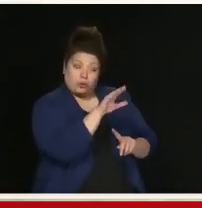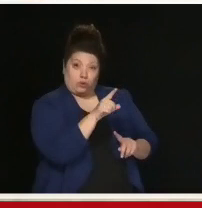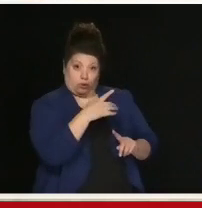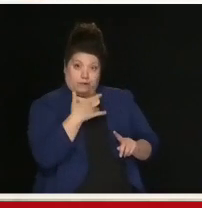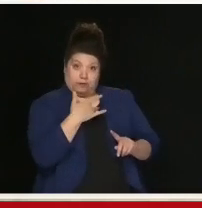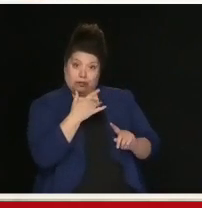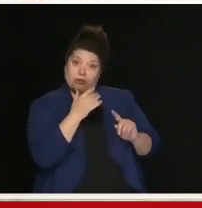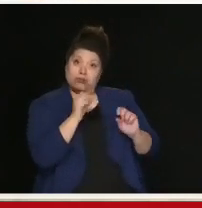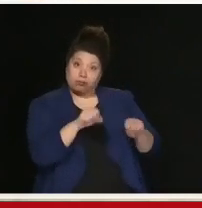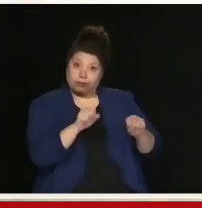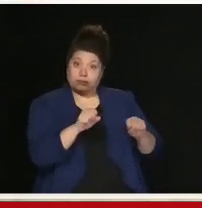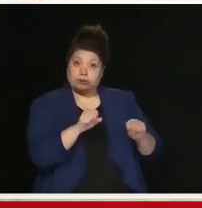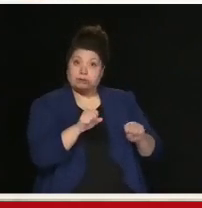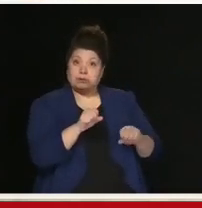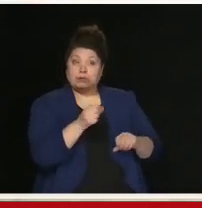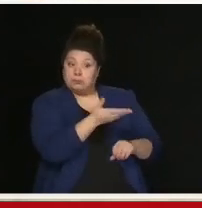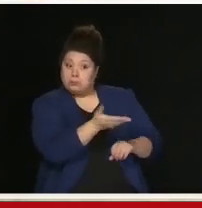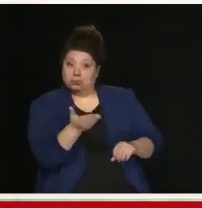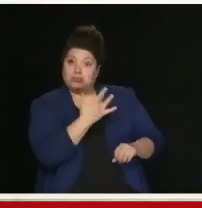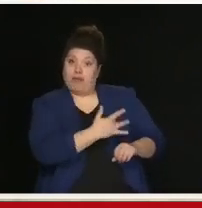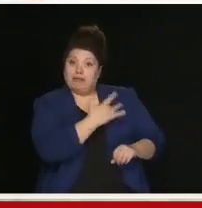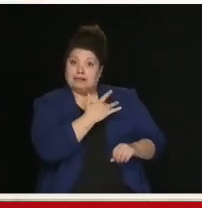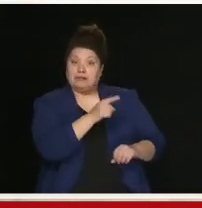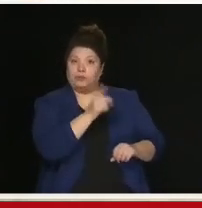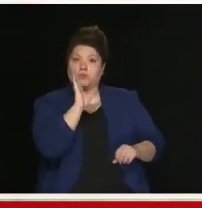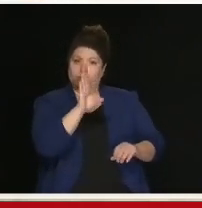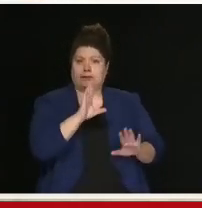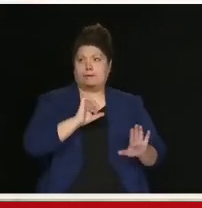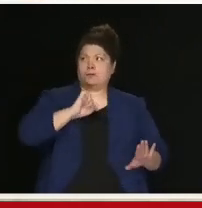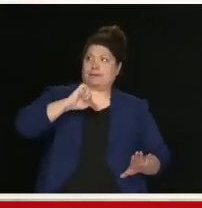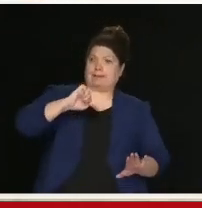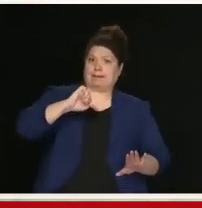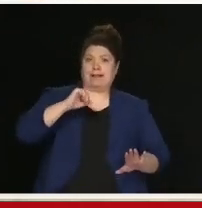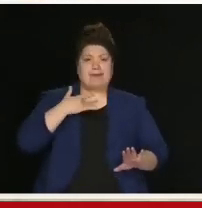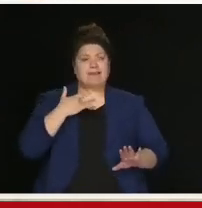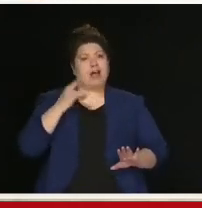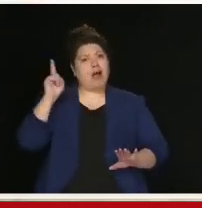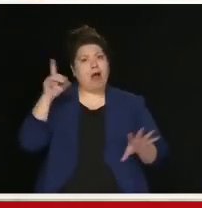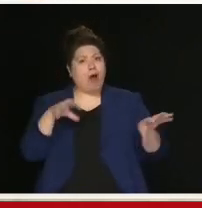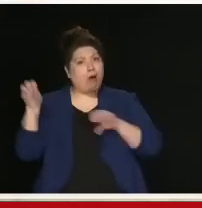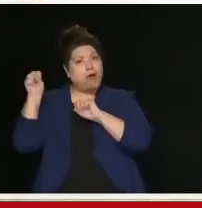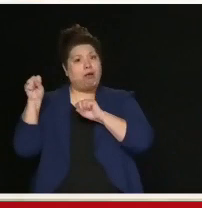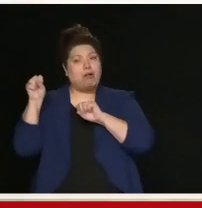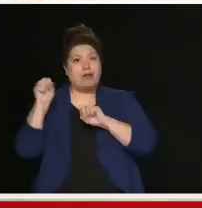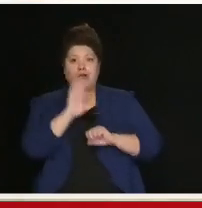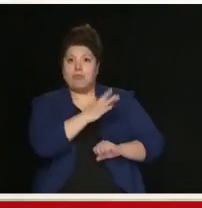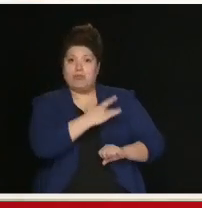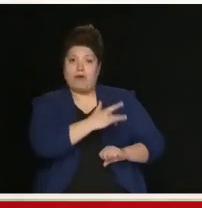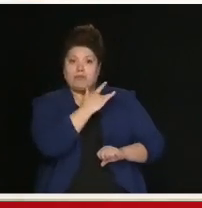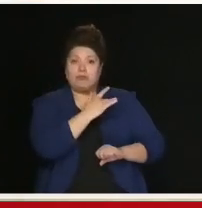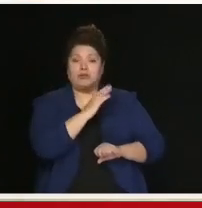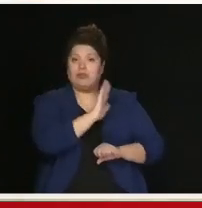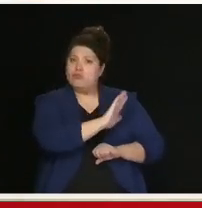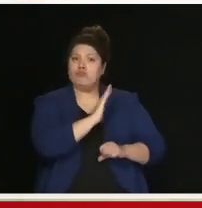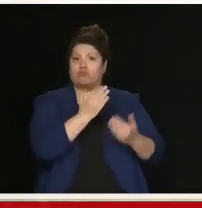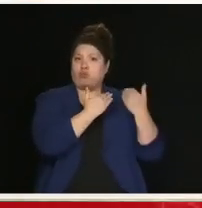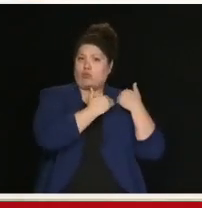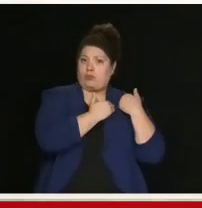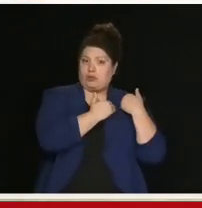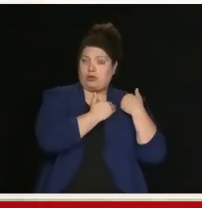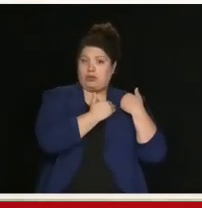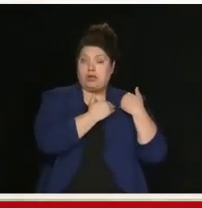from provinces, that it would be like overlapping into their authority? But if you want to give more money, would